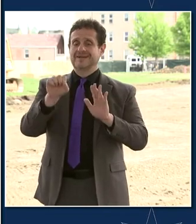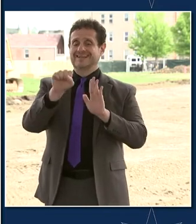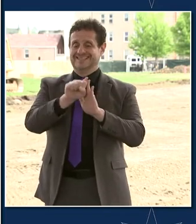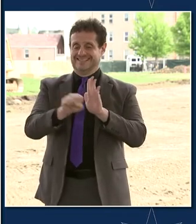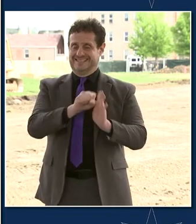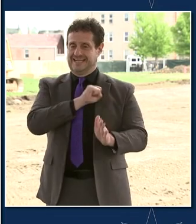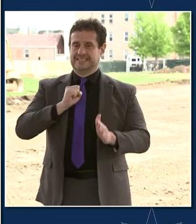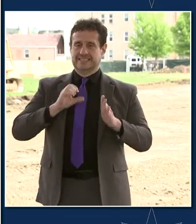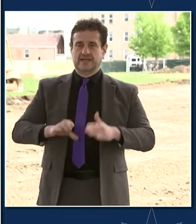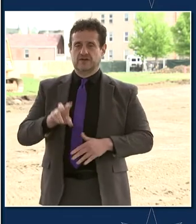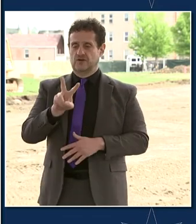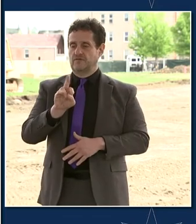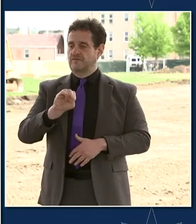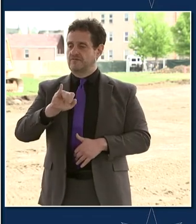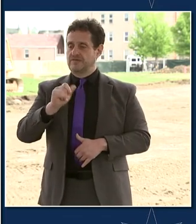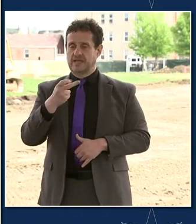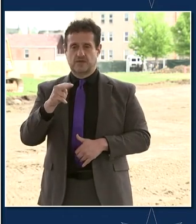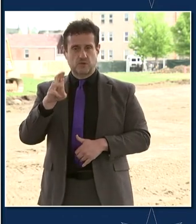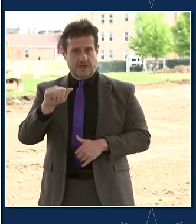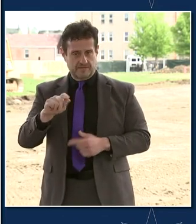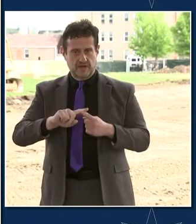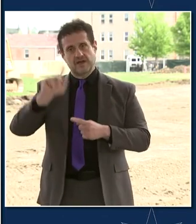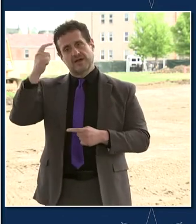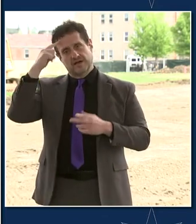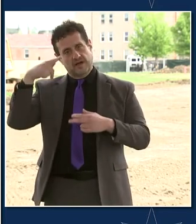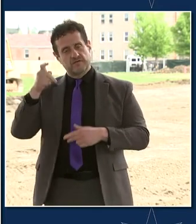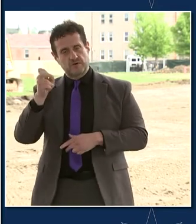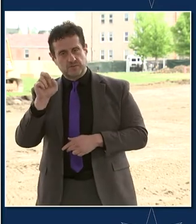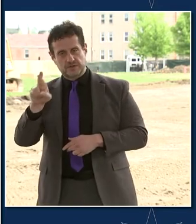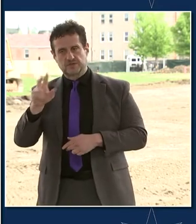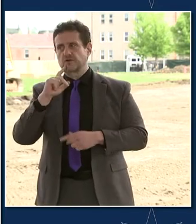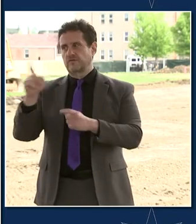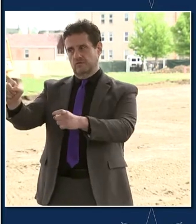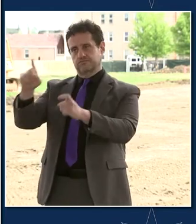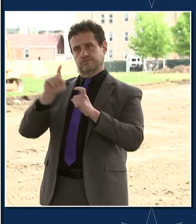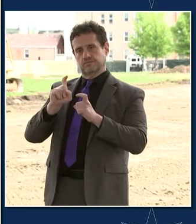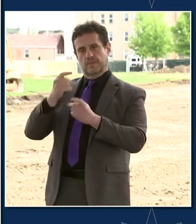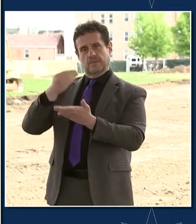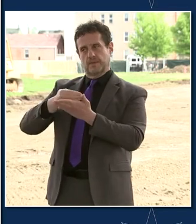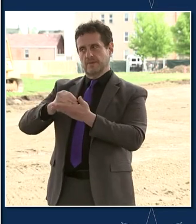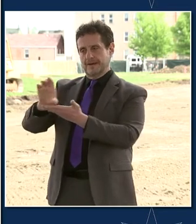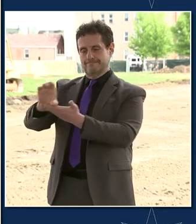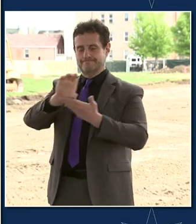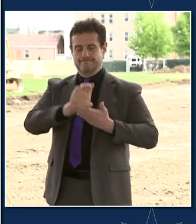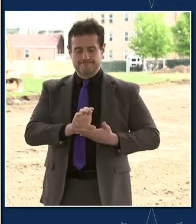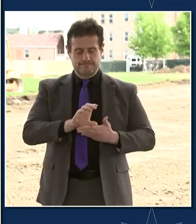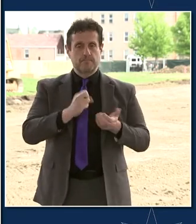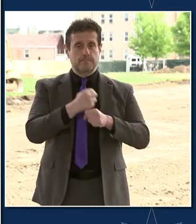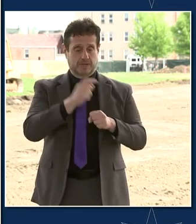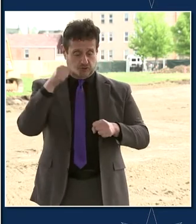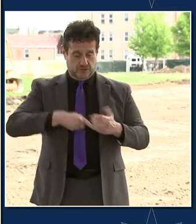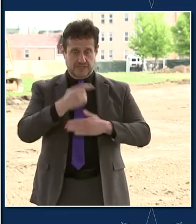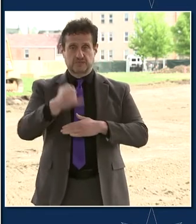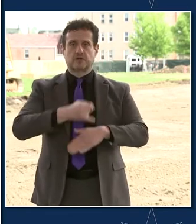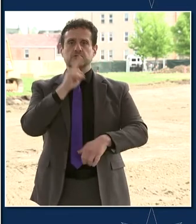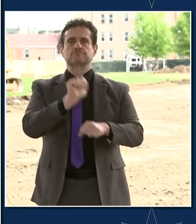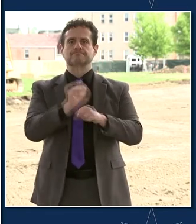Senator Villanueva, Governor Pritzker, for providing the funding to make this project a